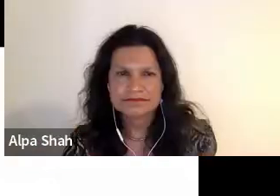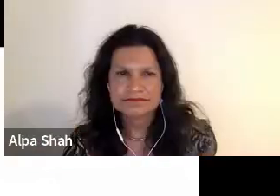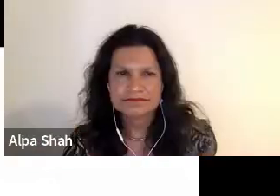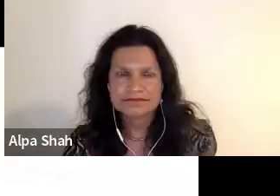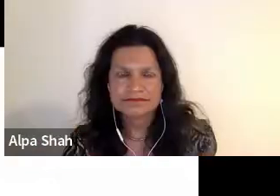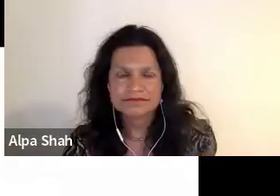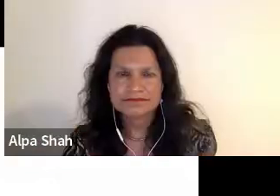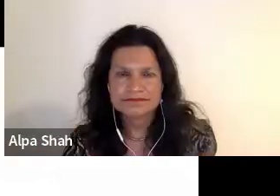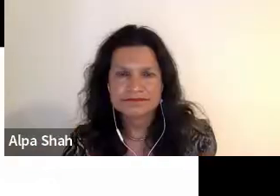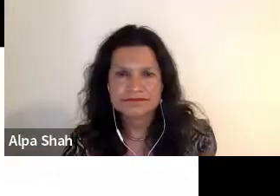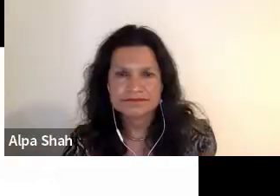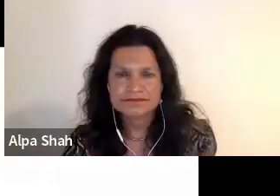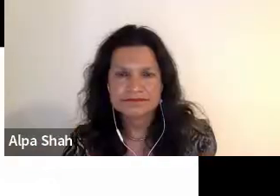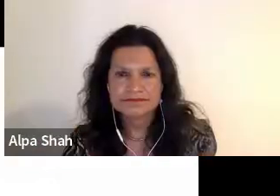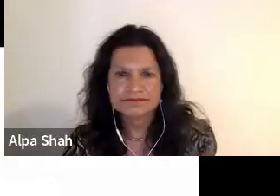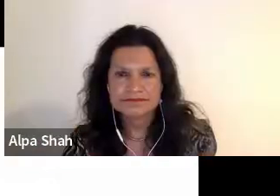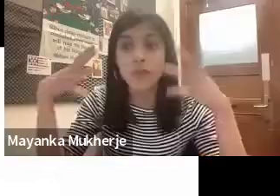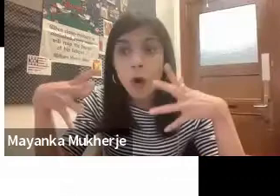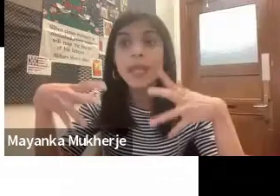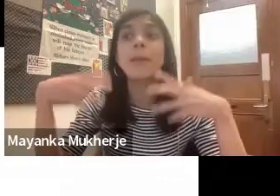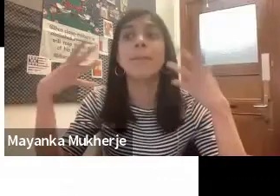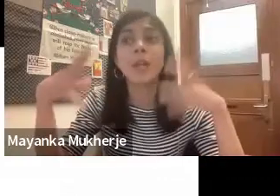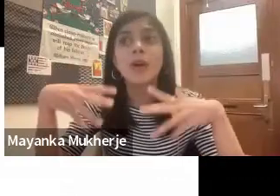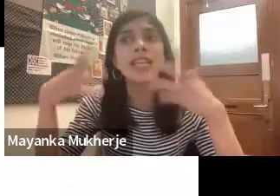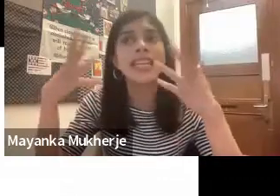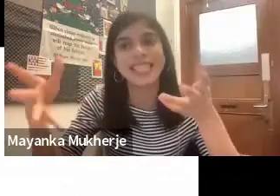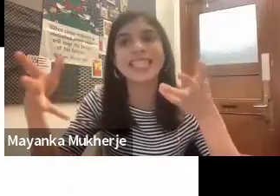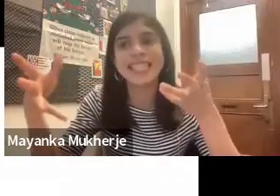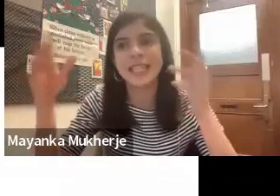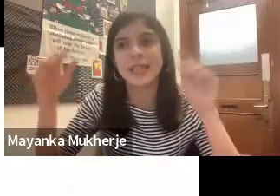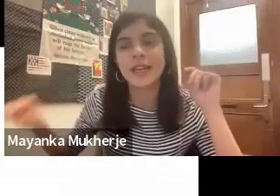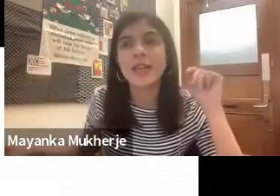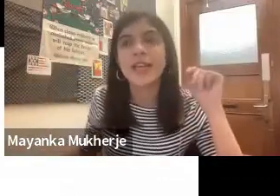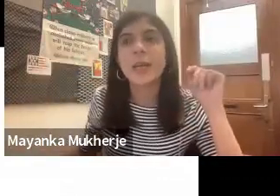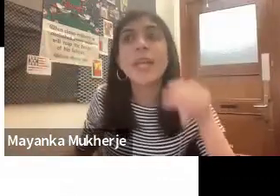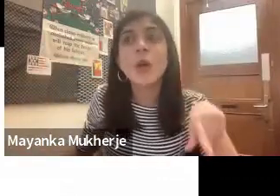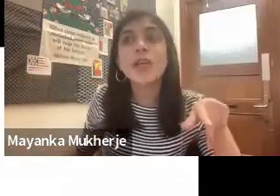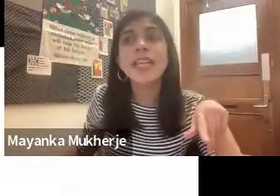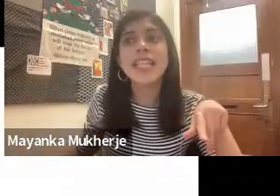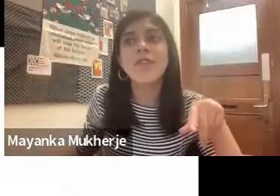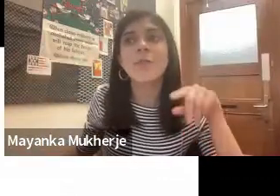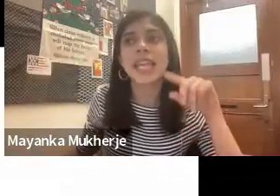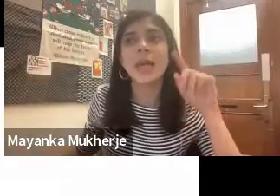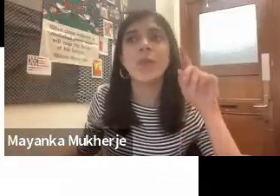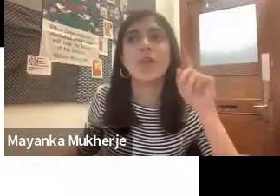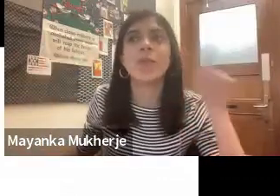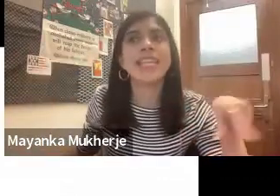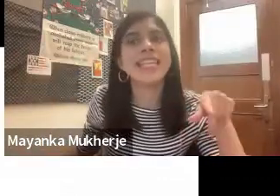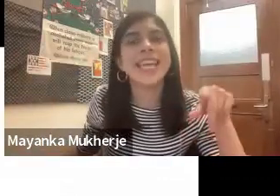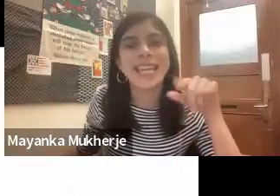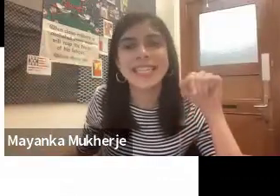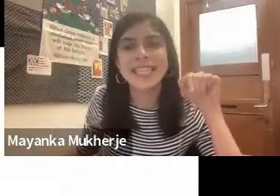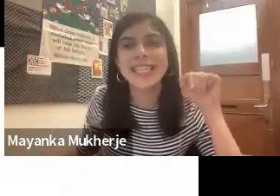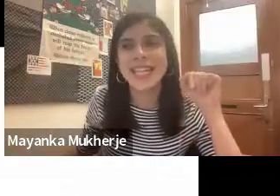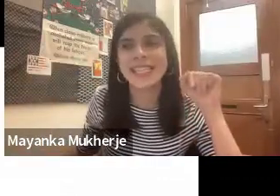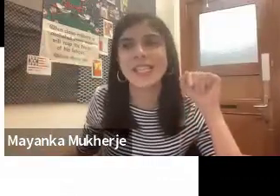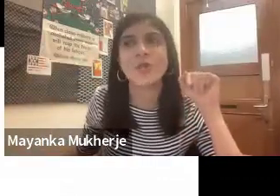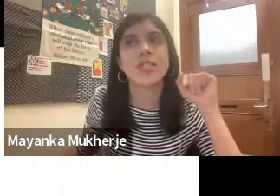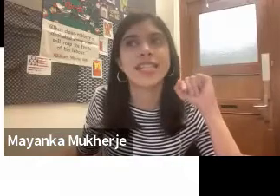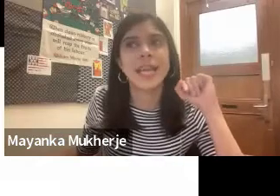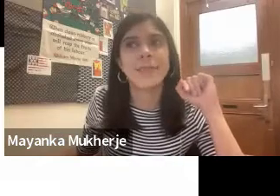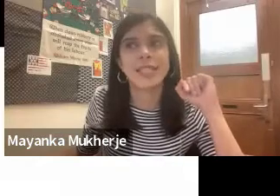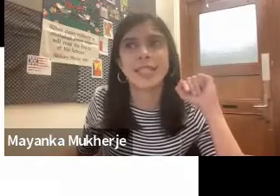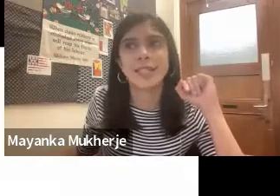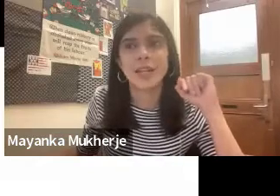but rather it's tied to particular ways of performing belonging in a city. Belonging, therefore, became one of my key analytical lenses